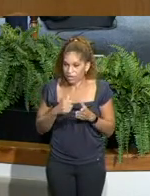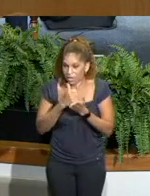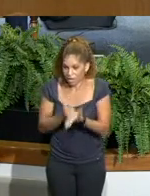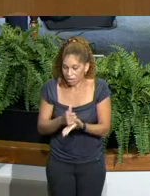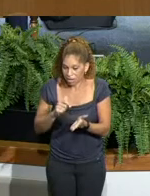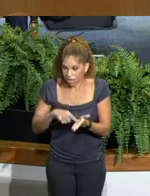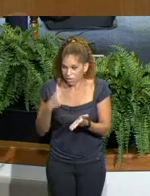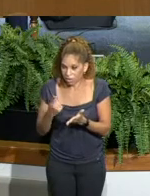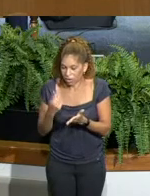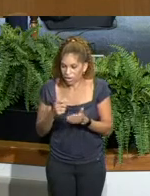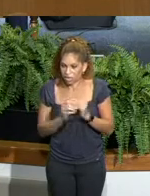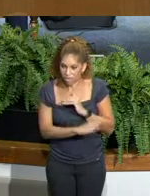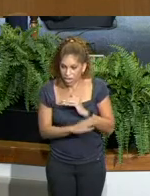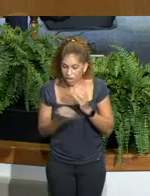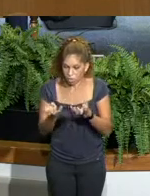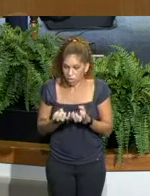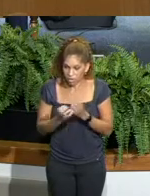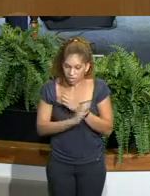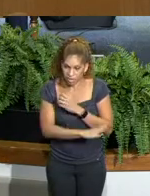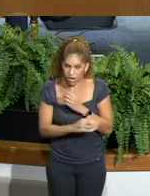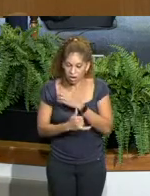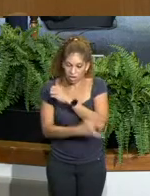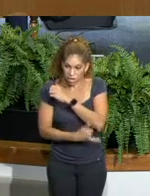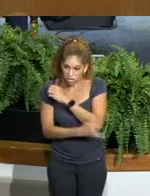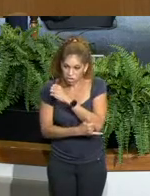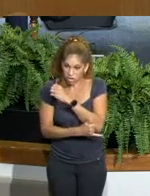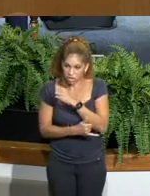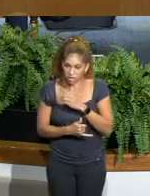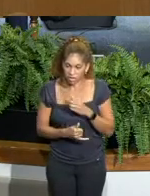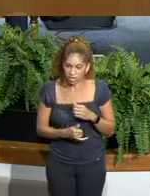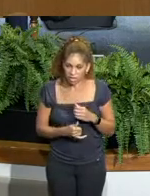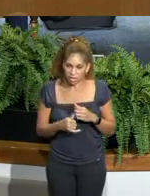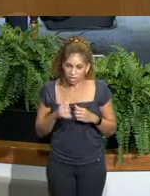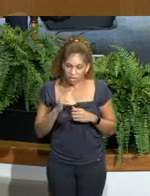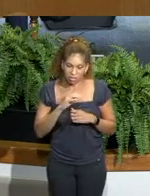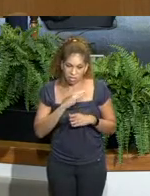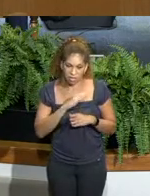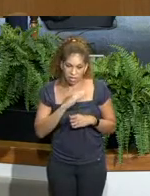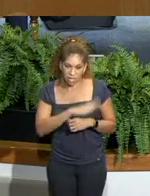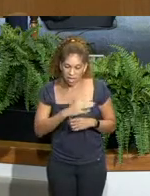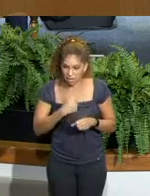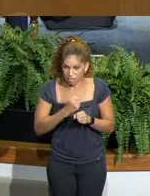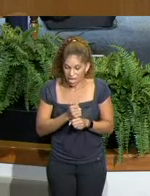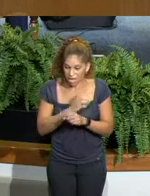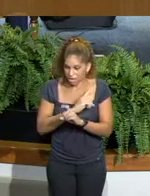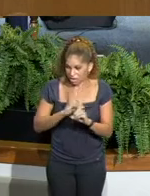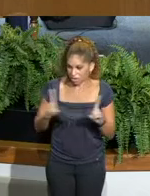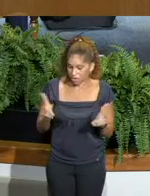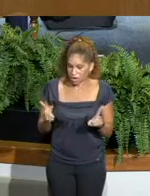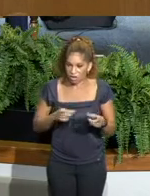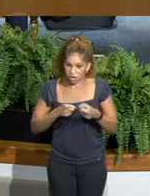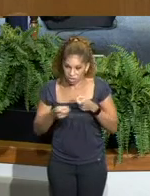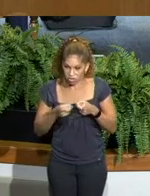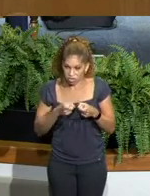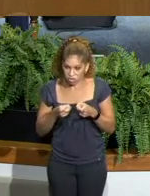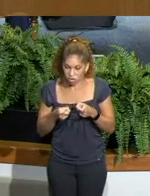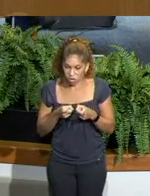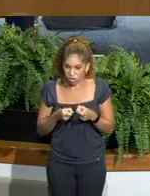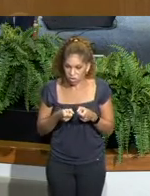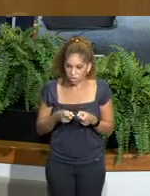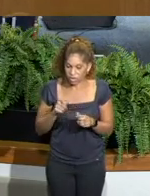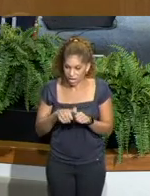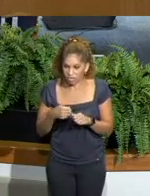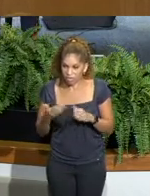everybody help. They wanted their country. So they sowed division. They worked to control mass media and the courts.